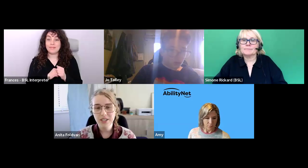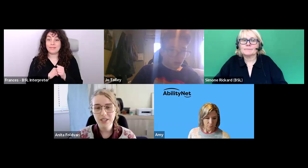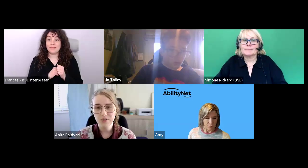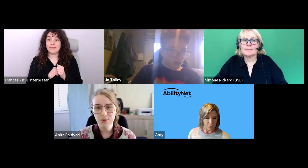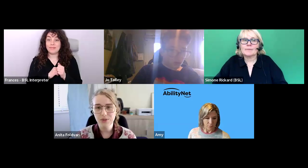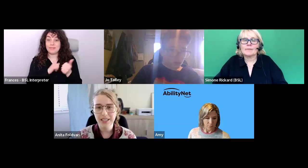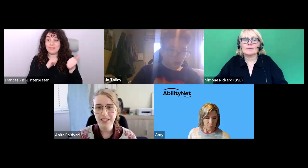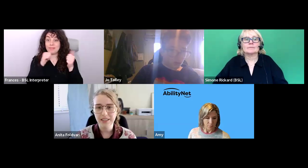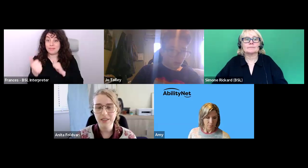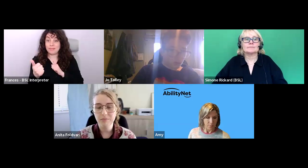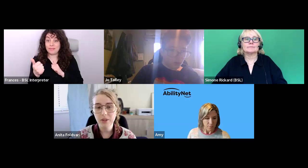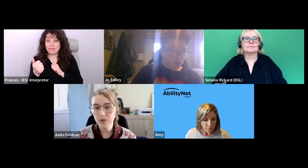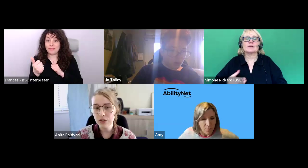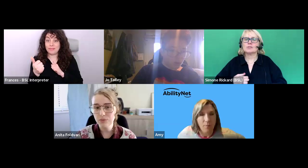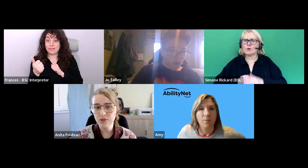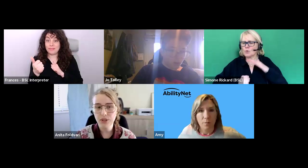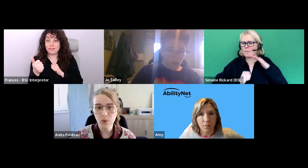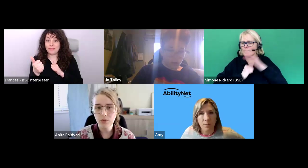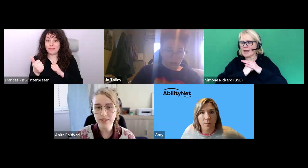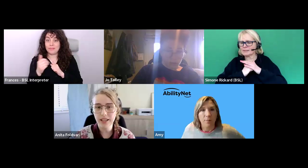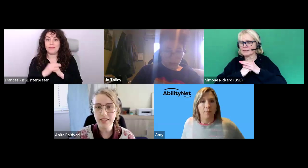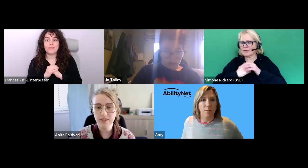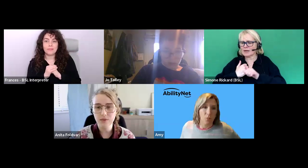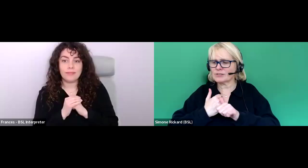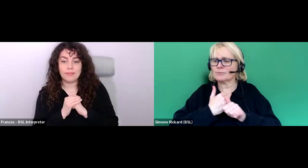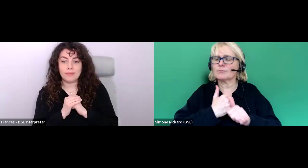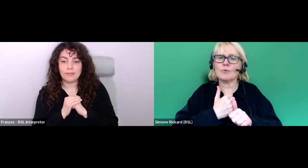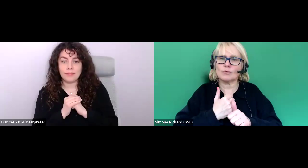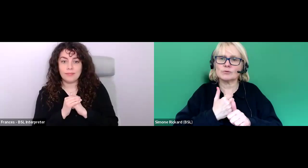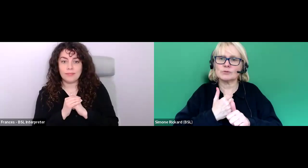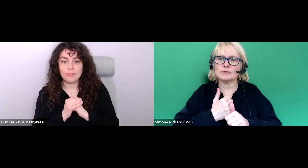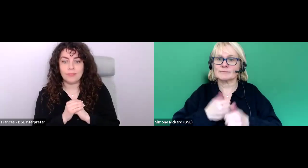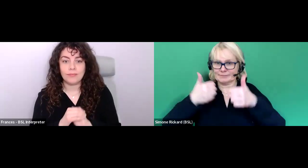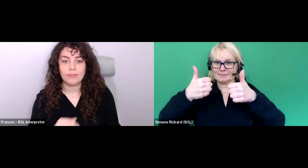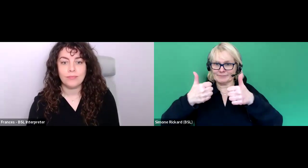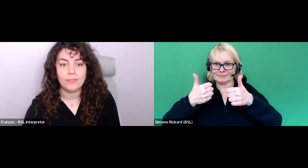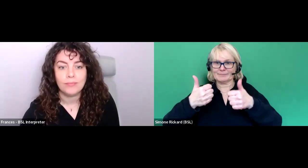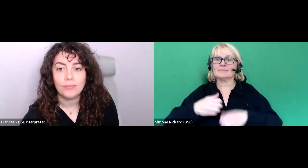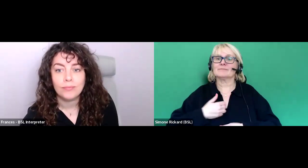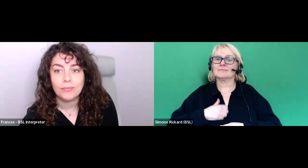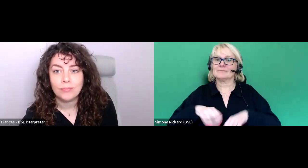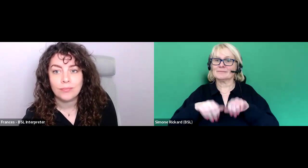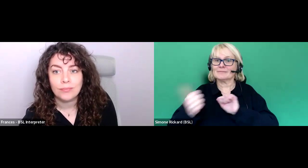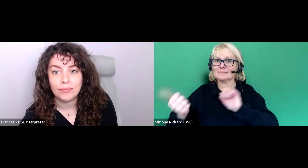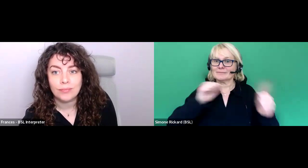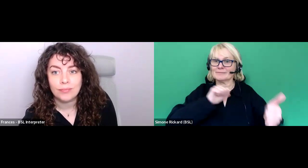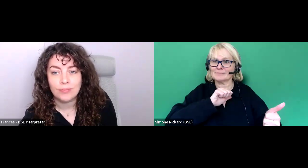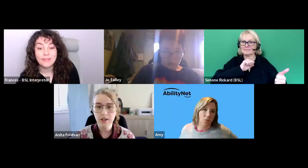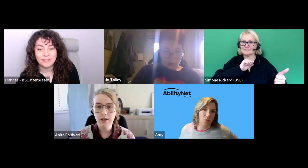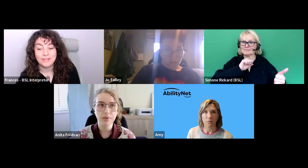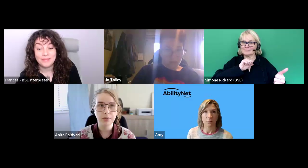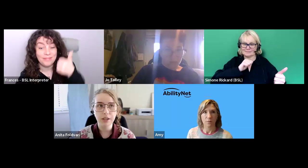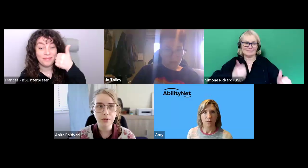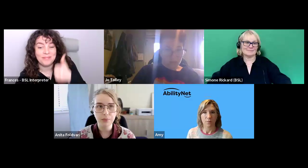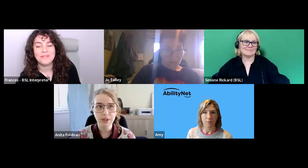And to maximize the support you can get, you need to make sure you always tell Access to Work about absolutely everything you do at work and how you do it.